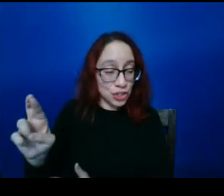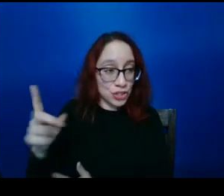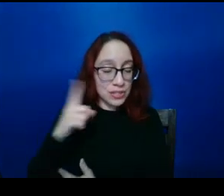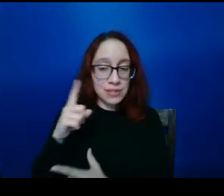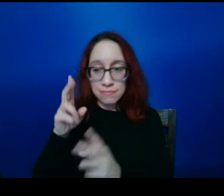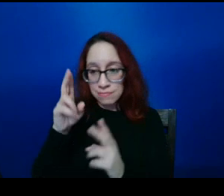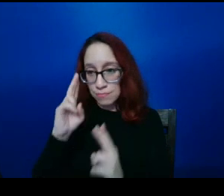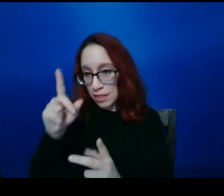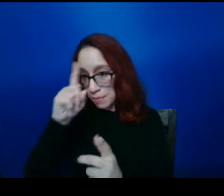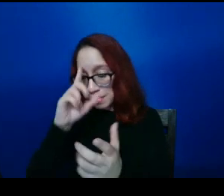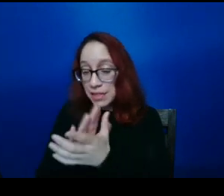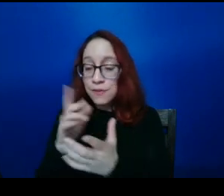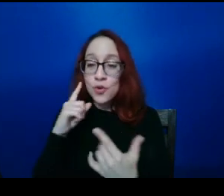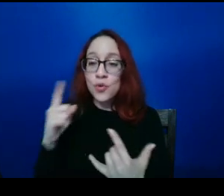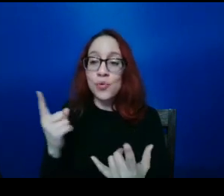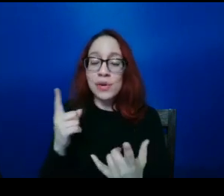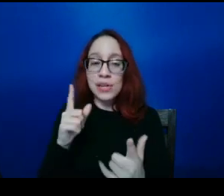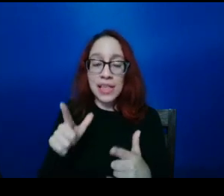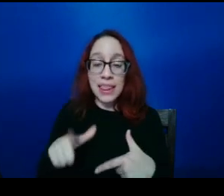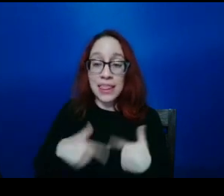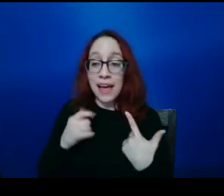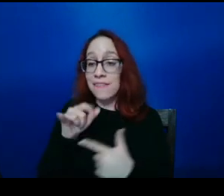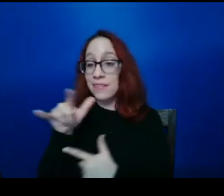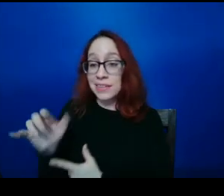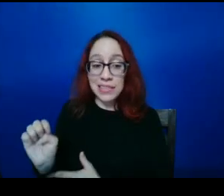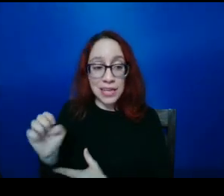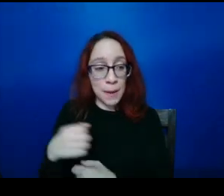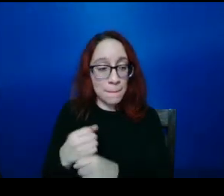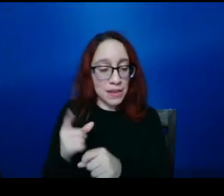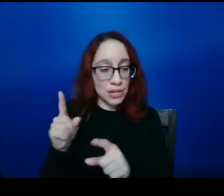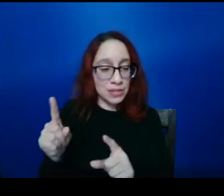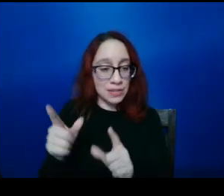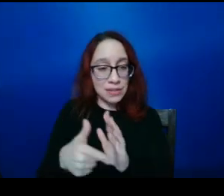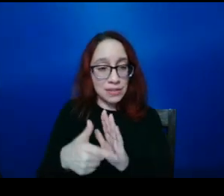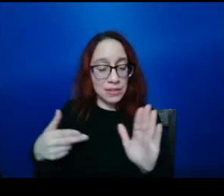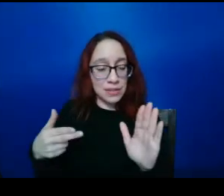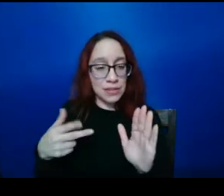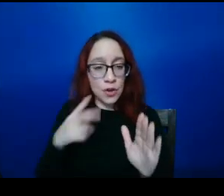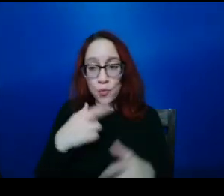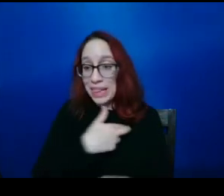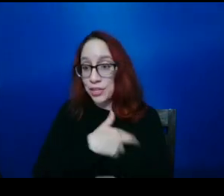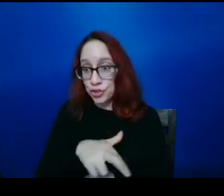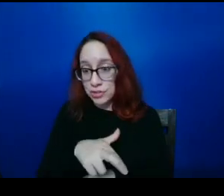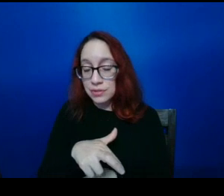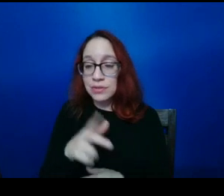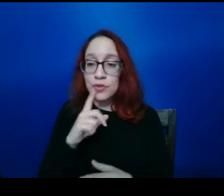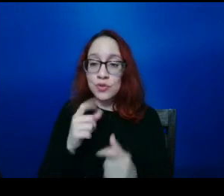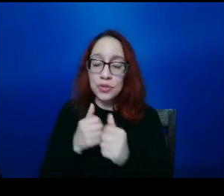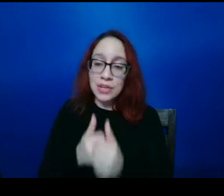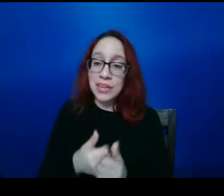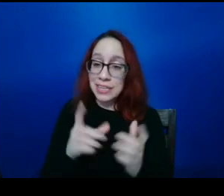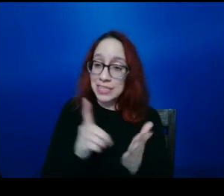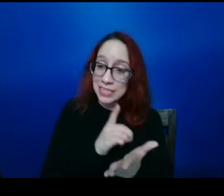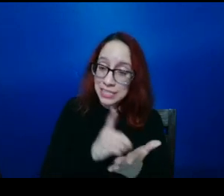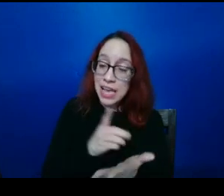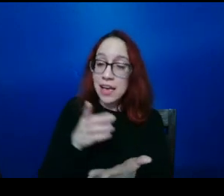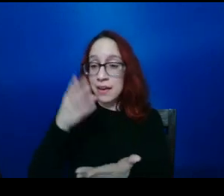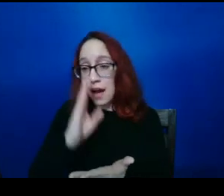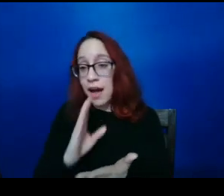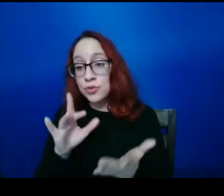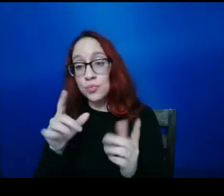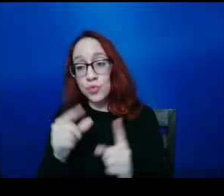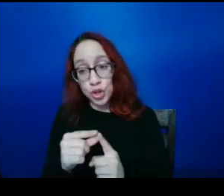beliefs that is a defined lifestyle, which makes in its definition of a religion, as per the dictionary and God's word.